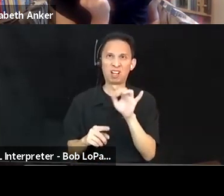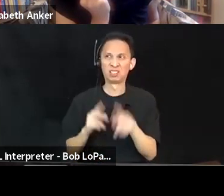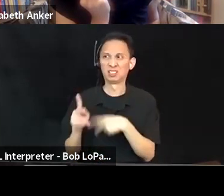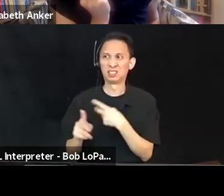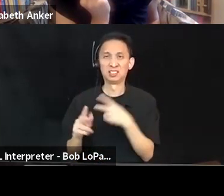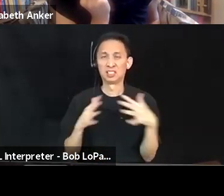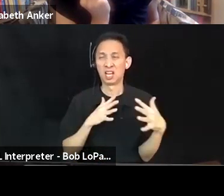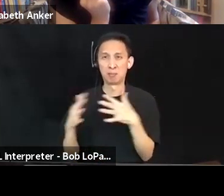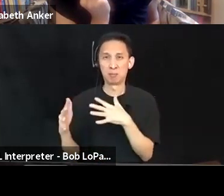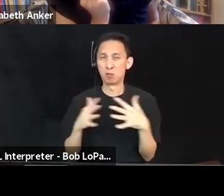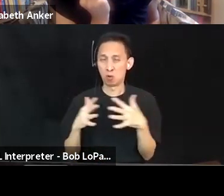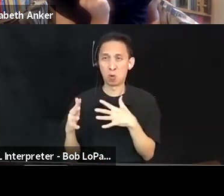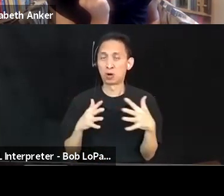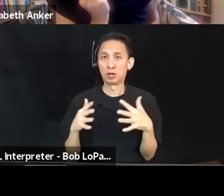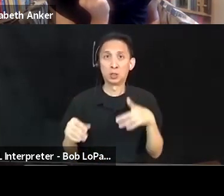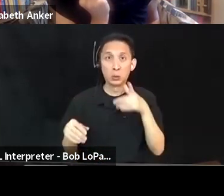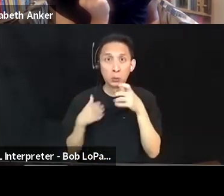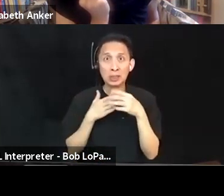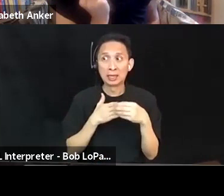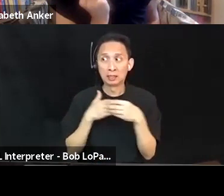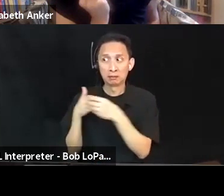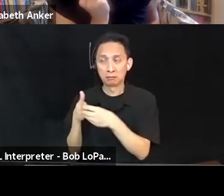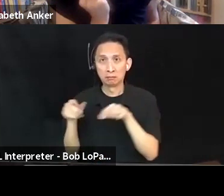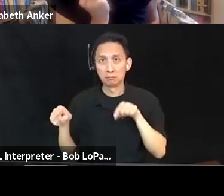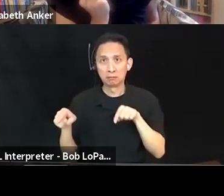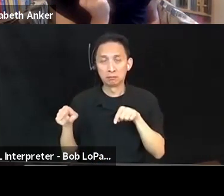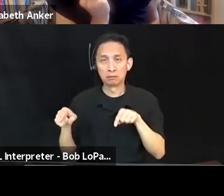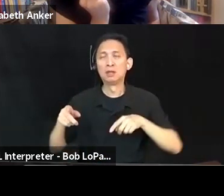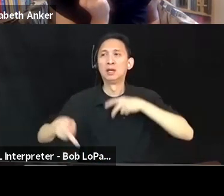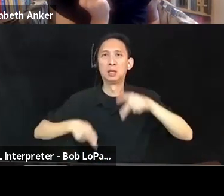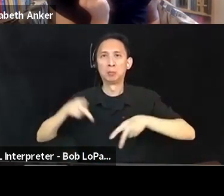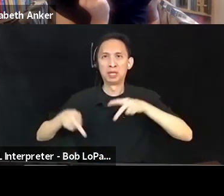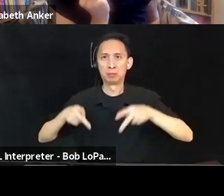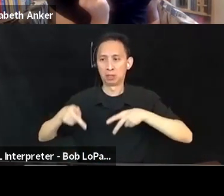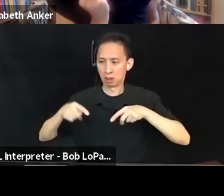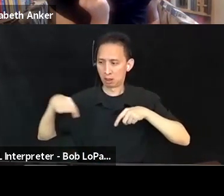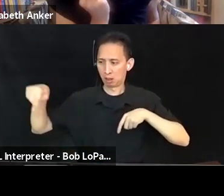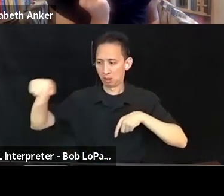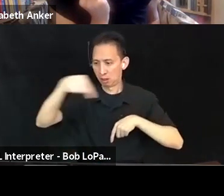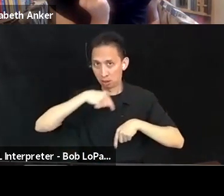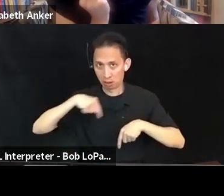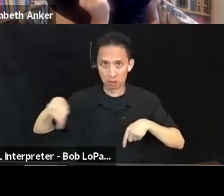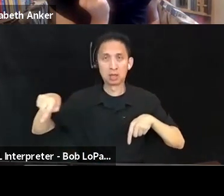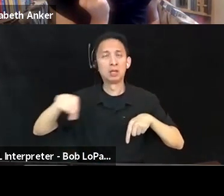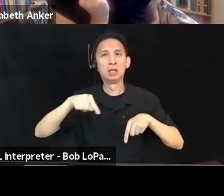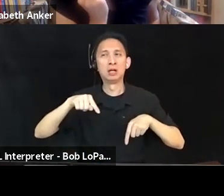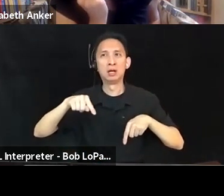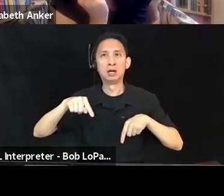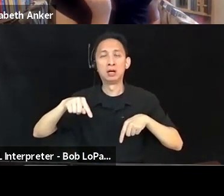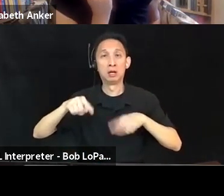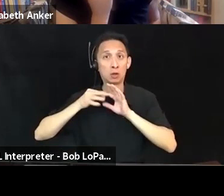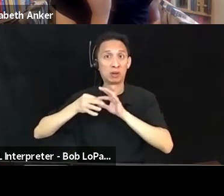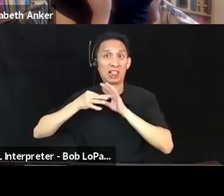which is led by people who are not only